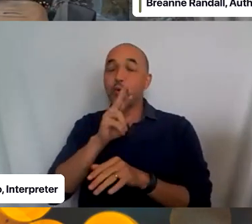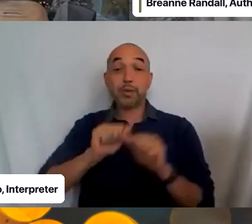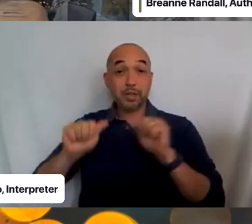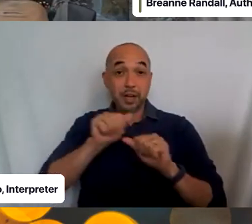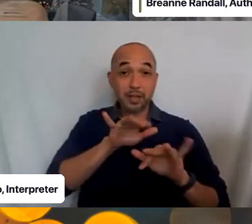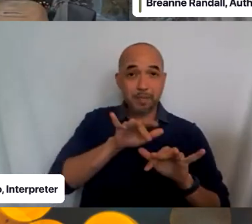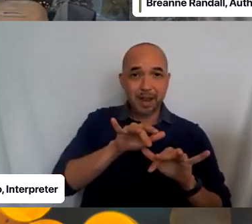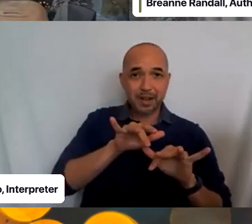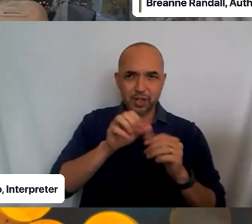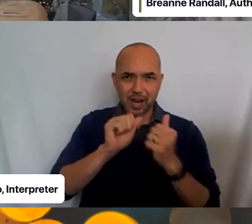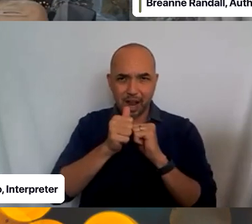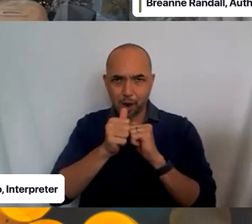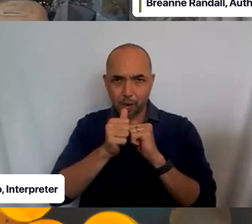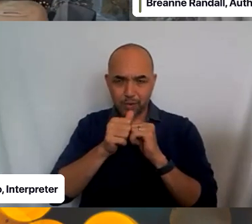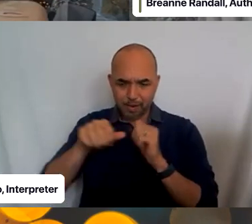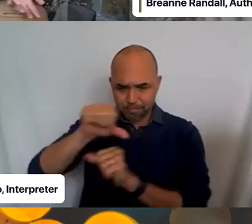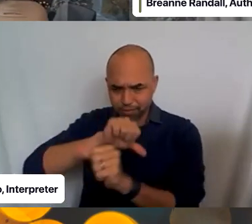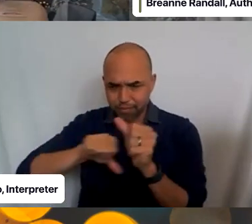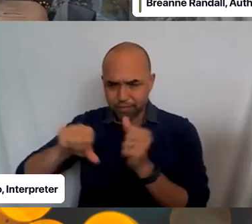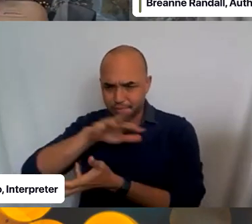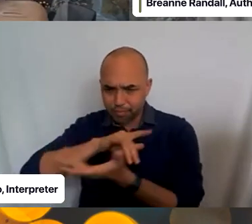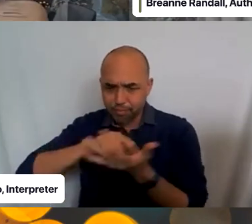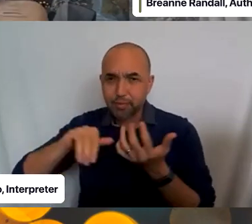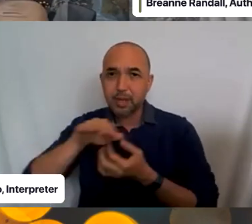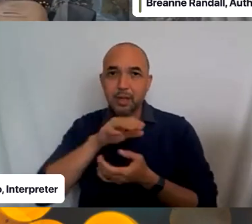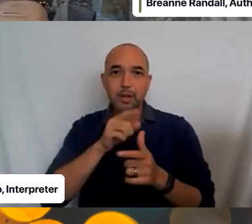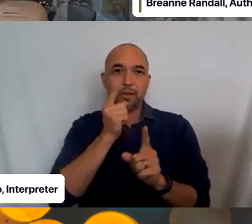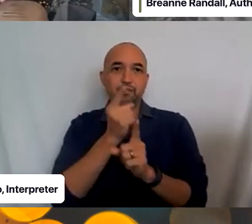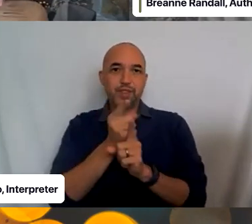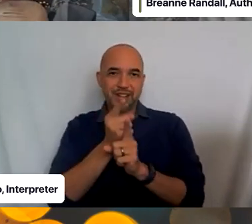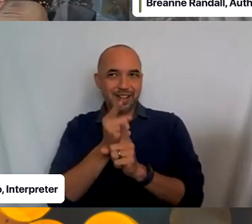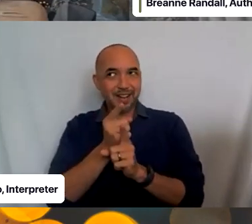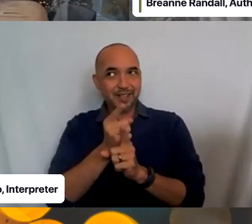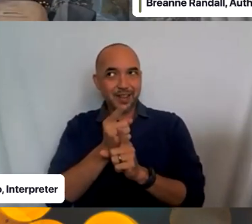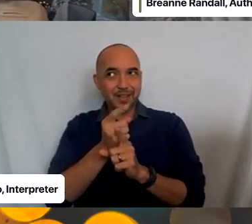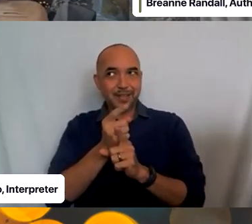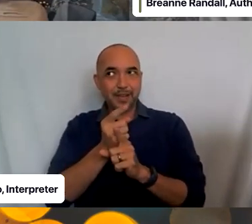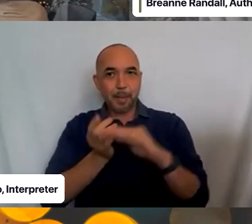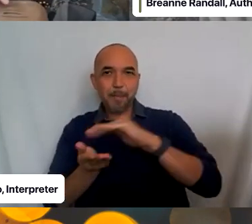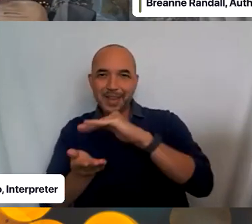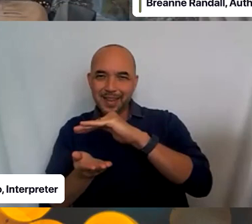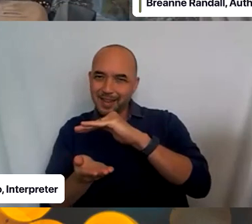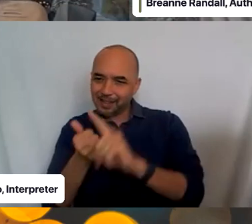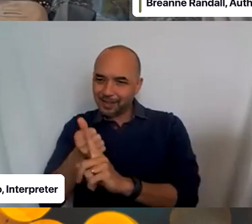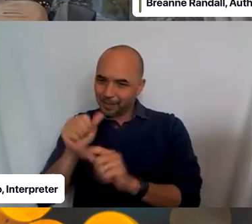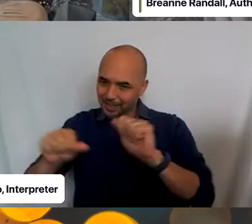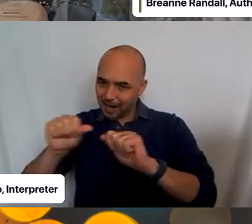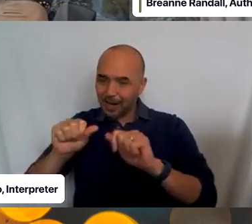play off of each other. You know, there's the science of an art of baking, but there's a lot of magic that goes into that as